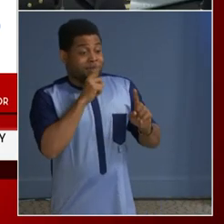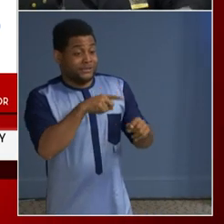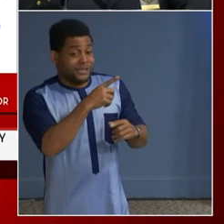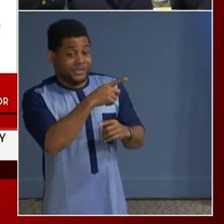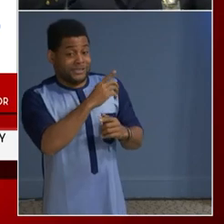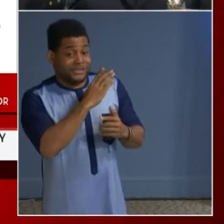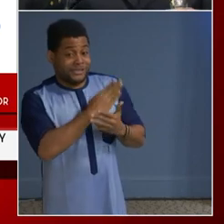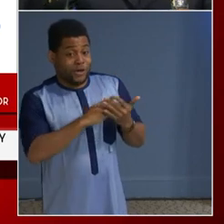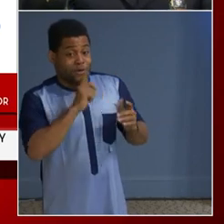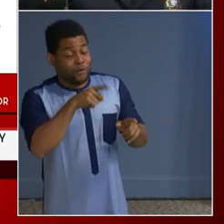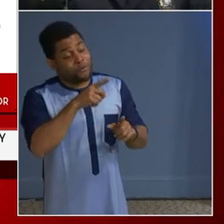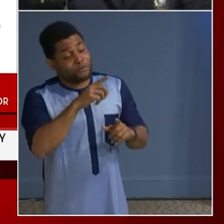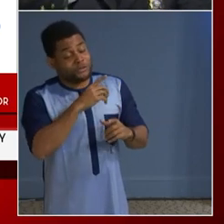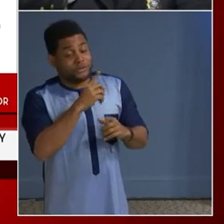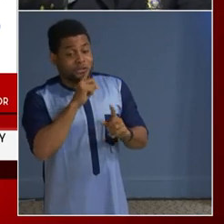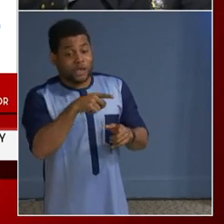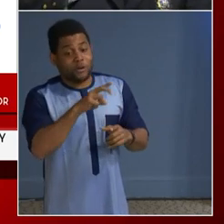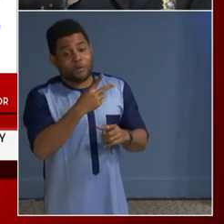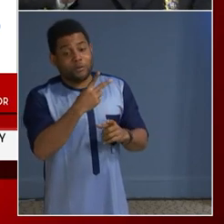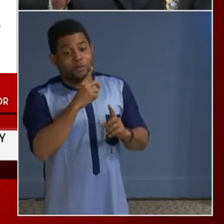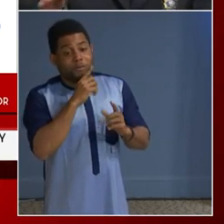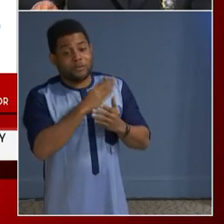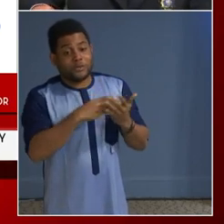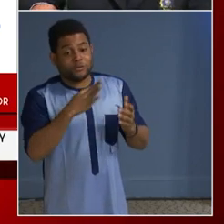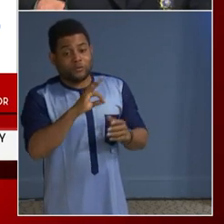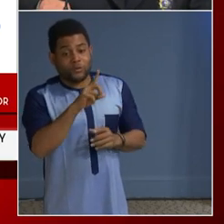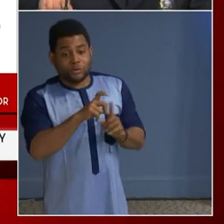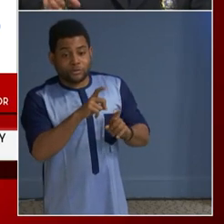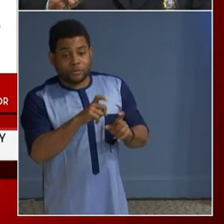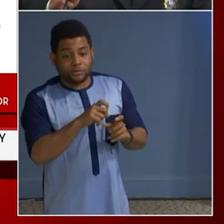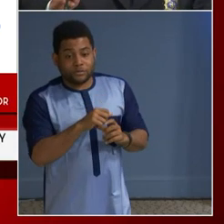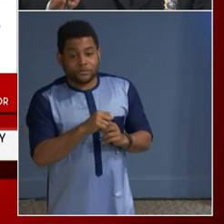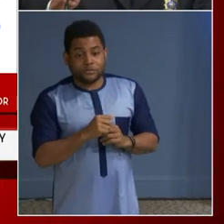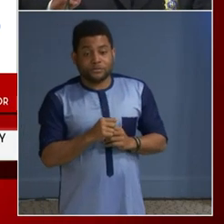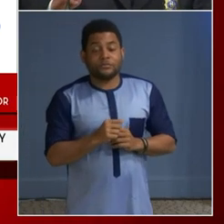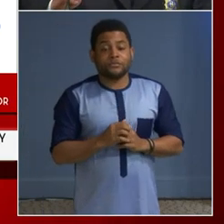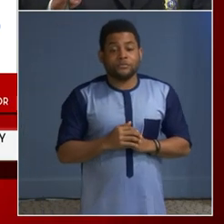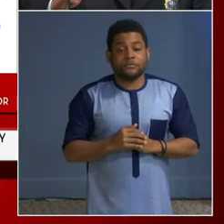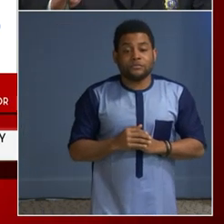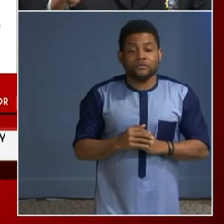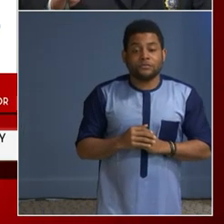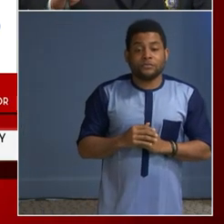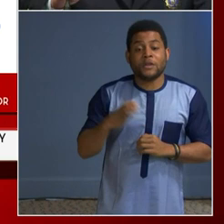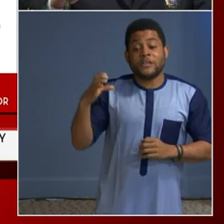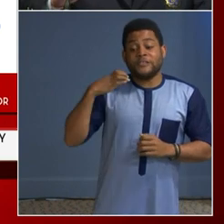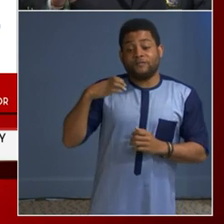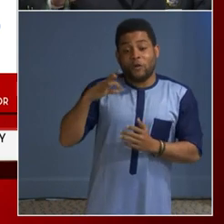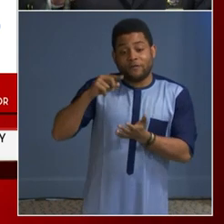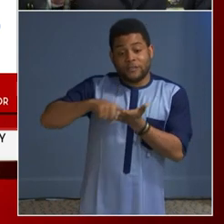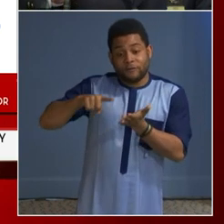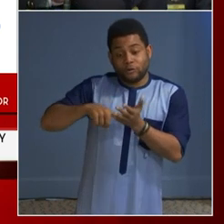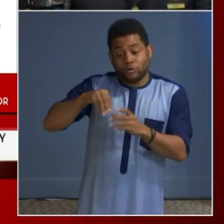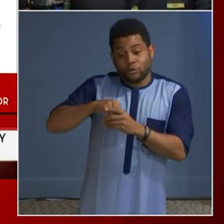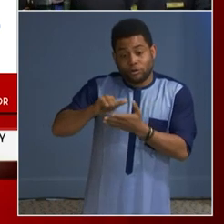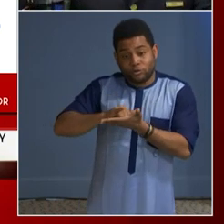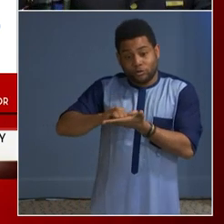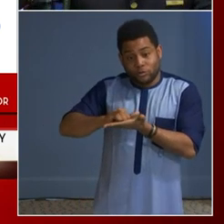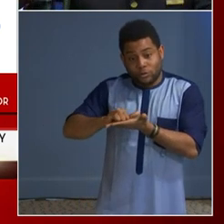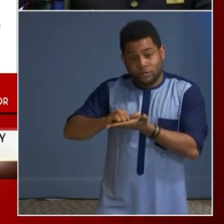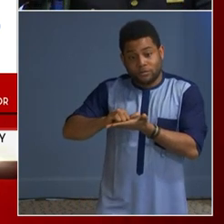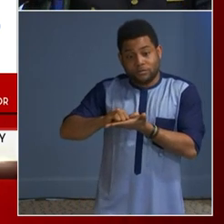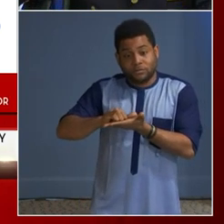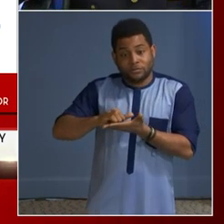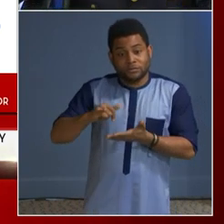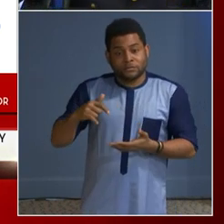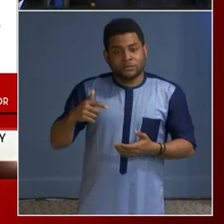I don't. As far as Jimmy Essig, Chief of Detectives, New York City. As far as the 6th incident you talk about in New York City, we've ruled that